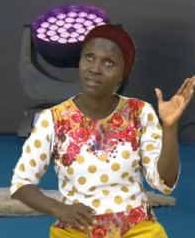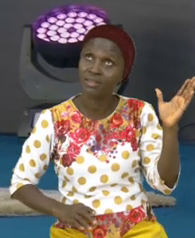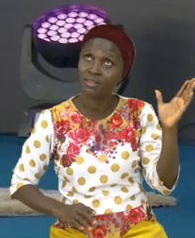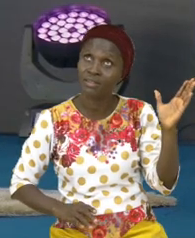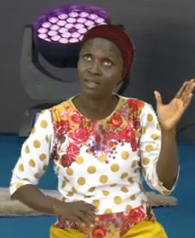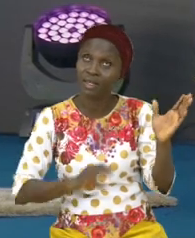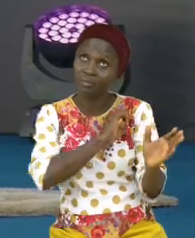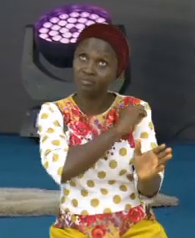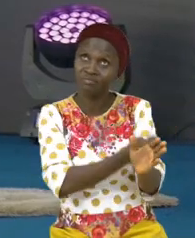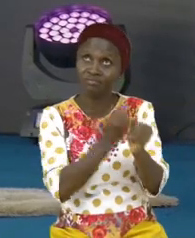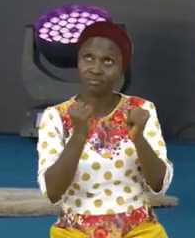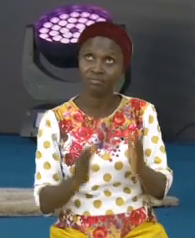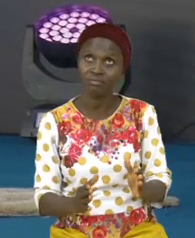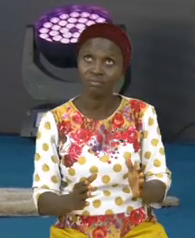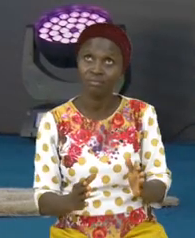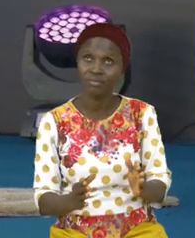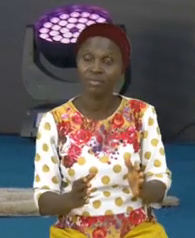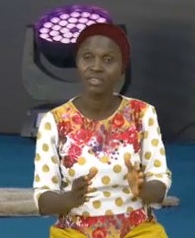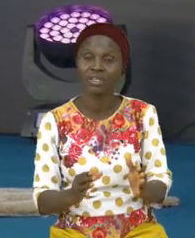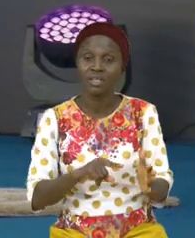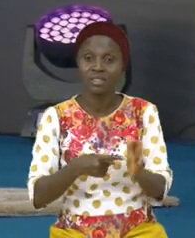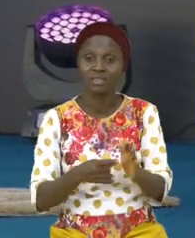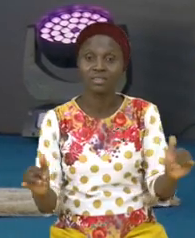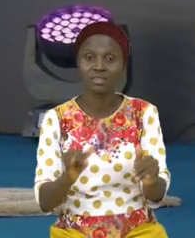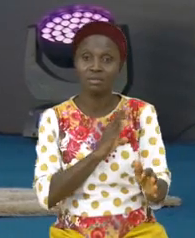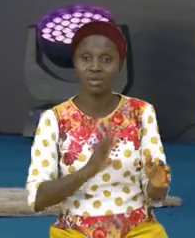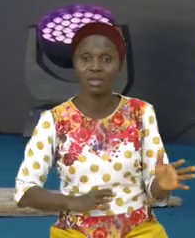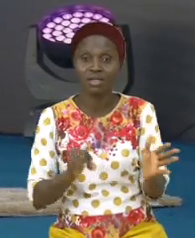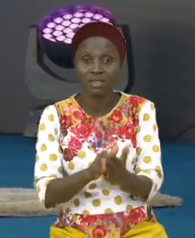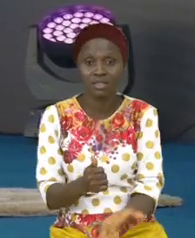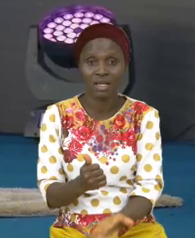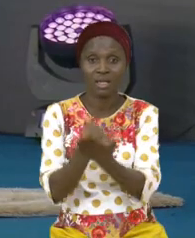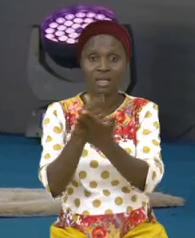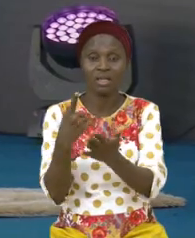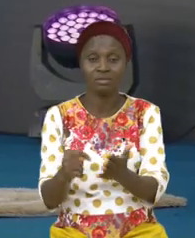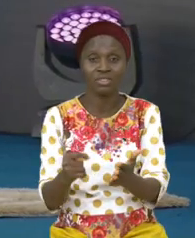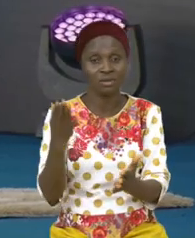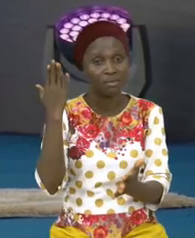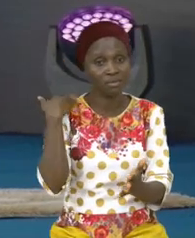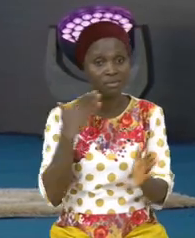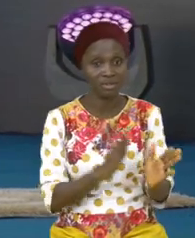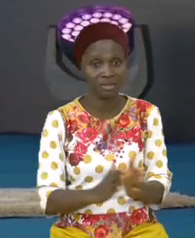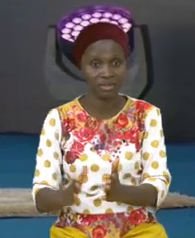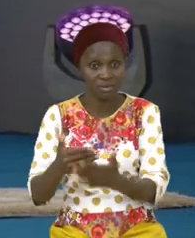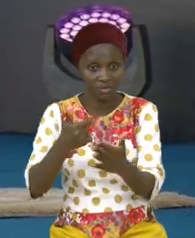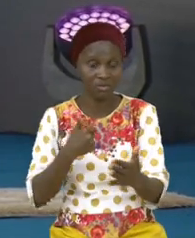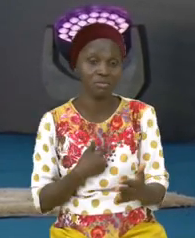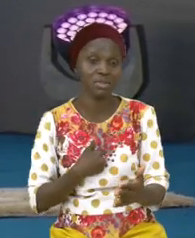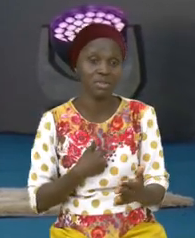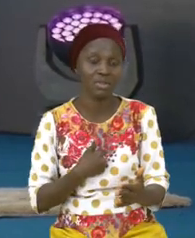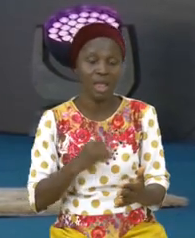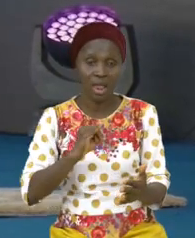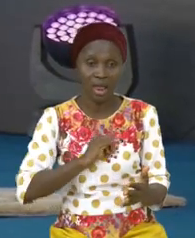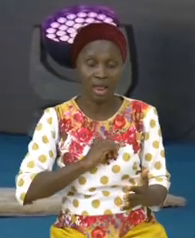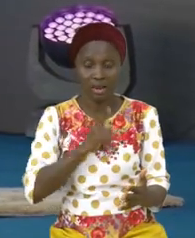energizer, this same Christ that enabled the search before me, I am sure,